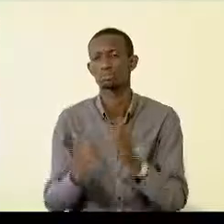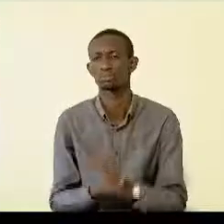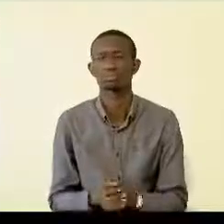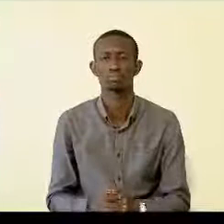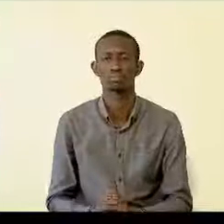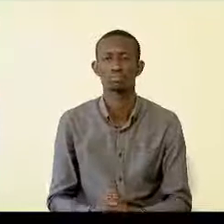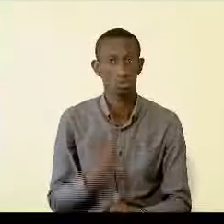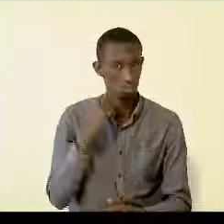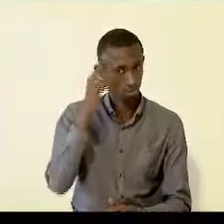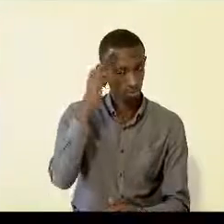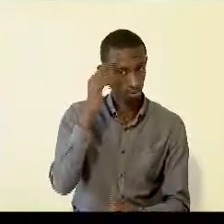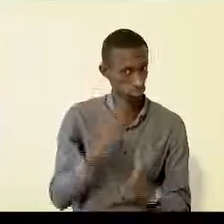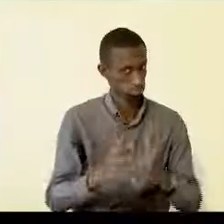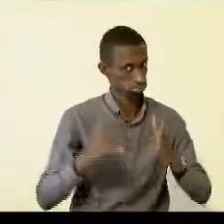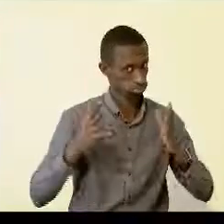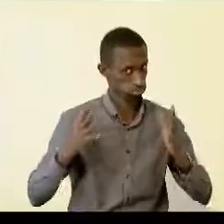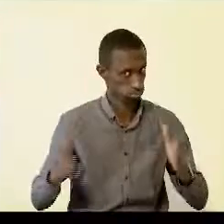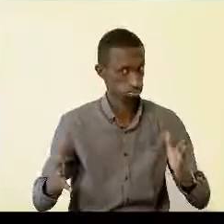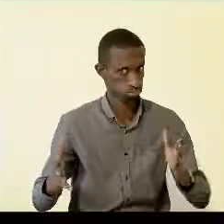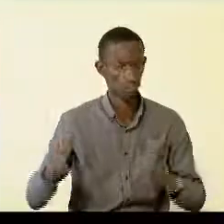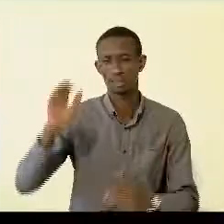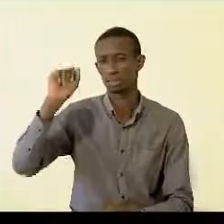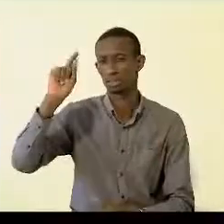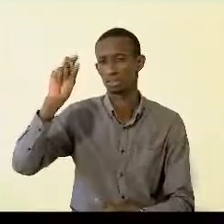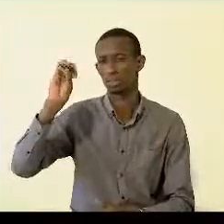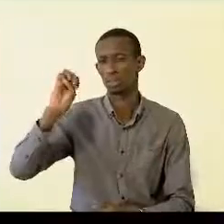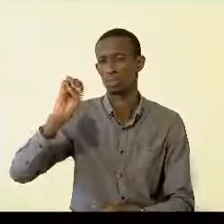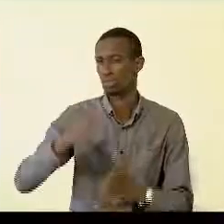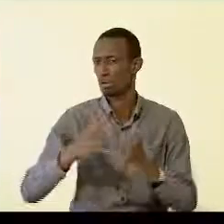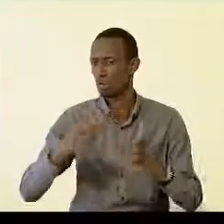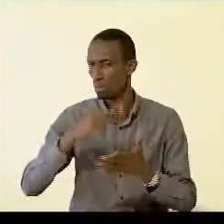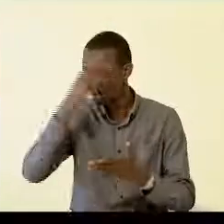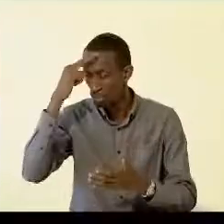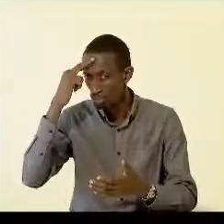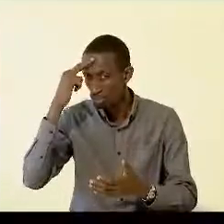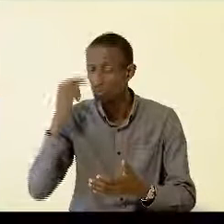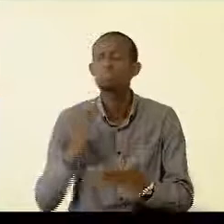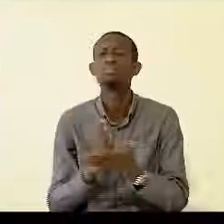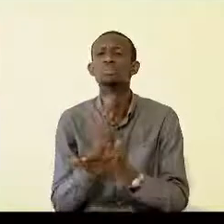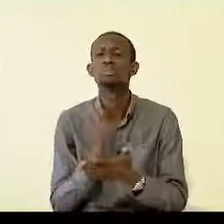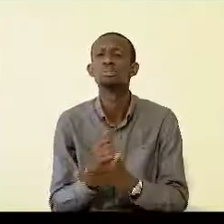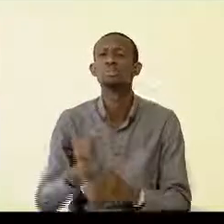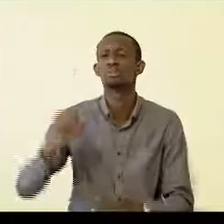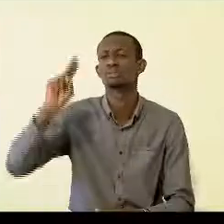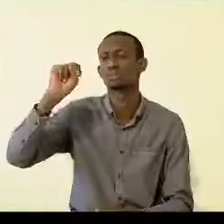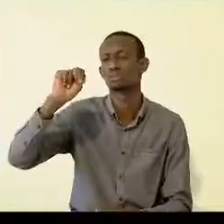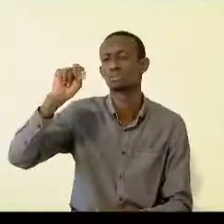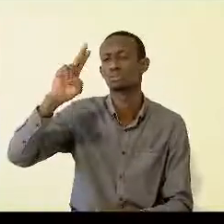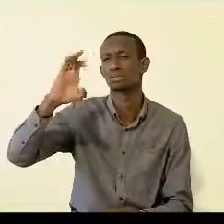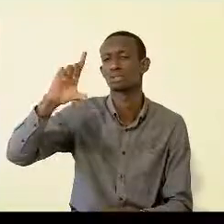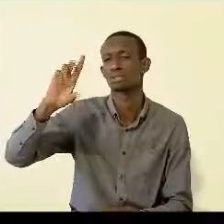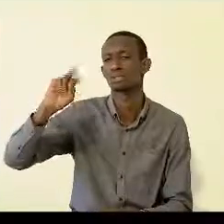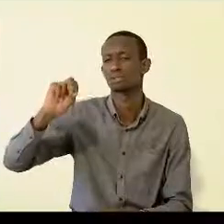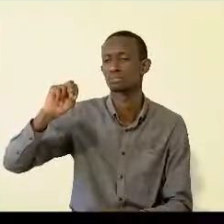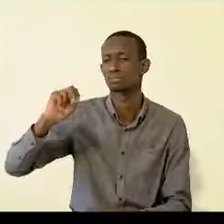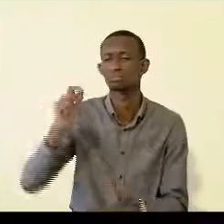size of the atom increases. Why? Because the nuclear attraction is becoming weaker. The